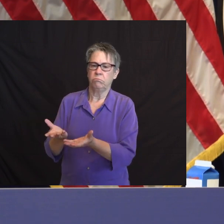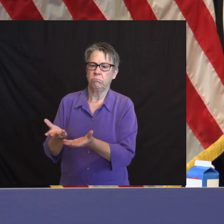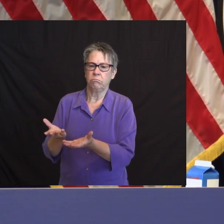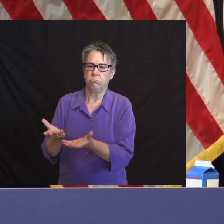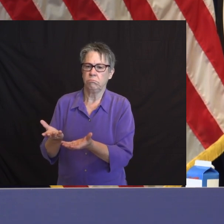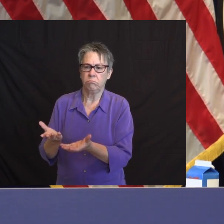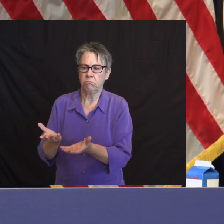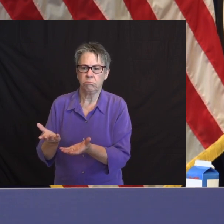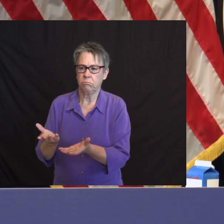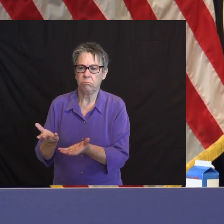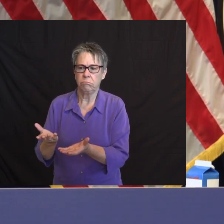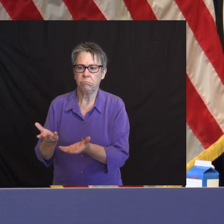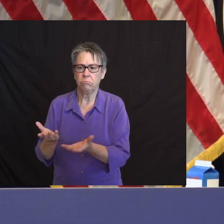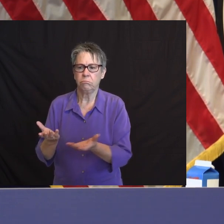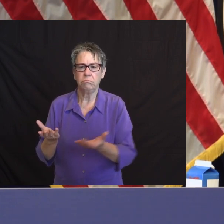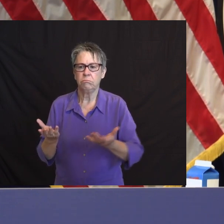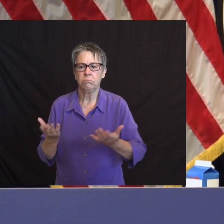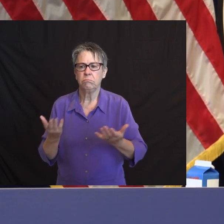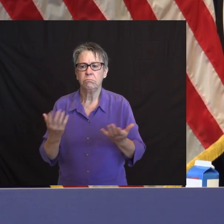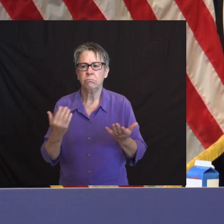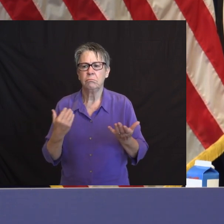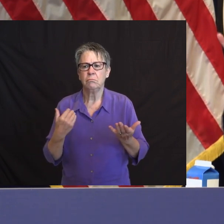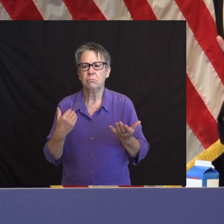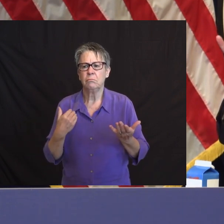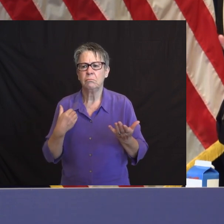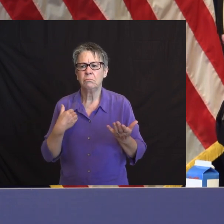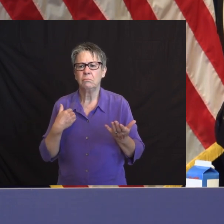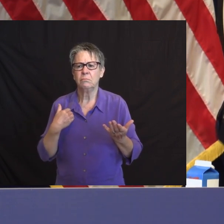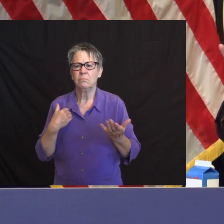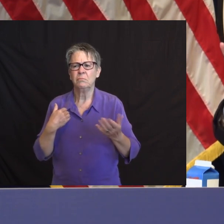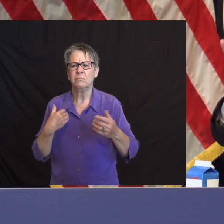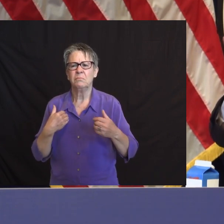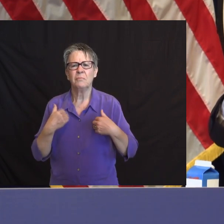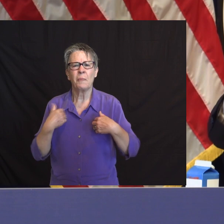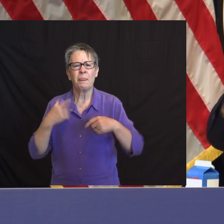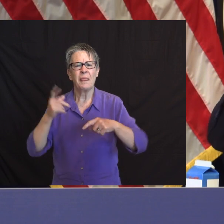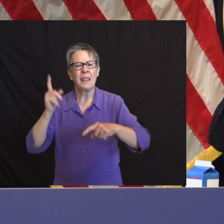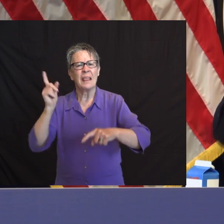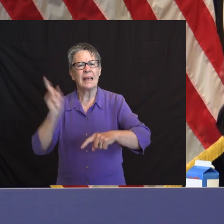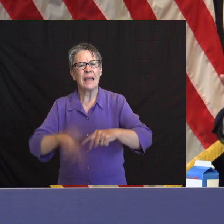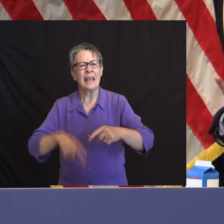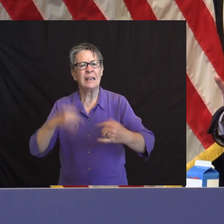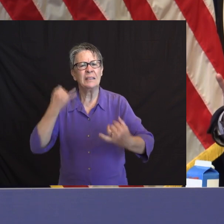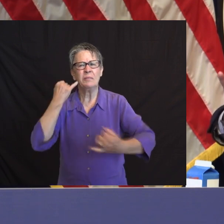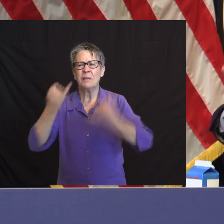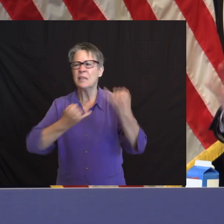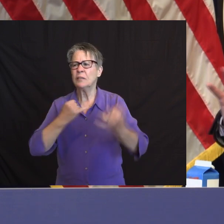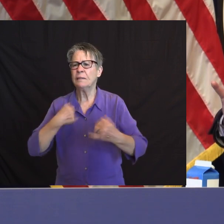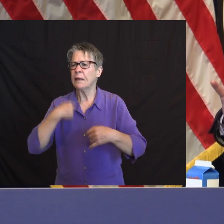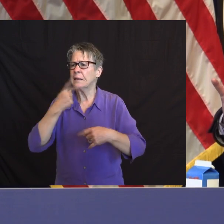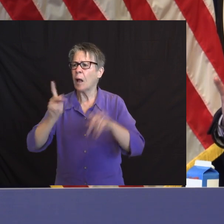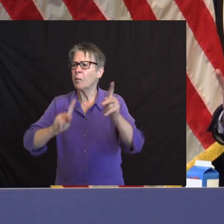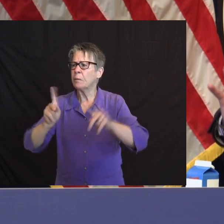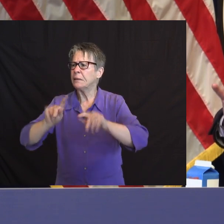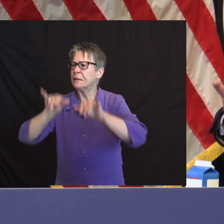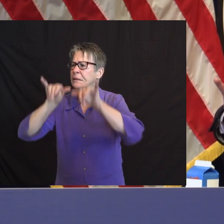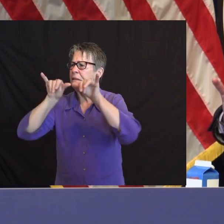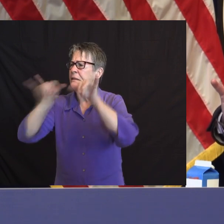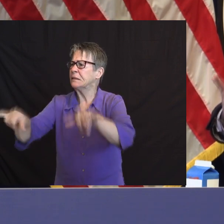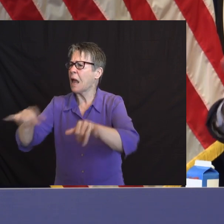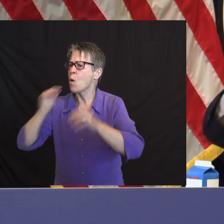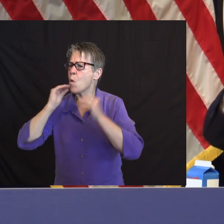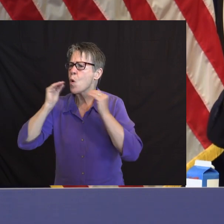can't imagine what it would look like if we said to people, actually, you have to stay in. You have to ignore systemic racism. I'm